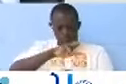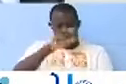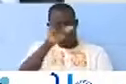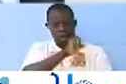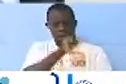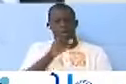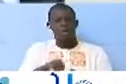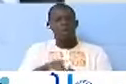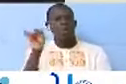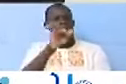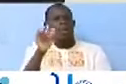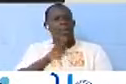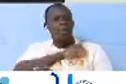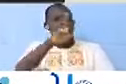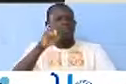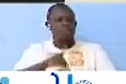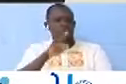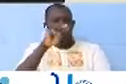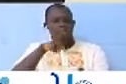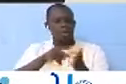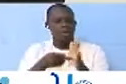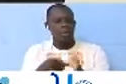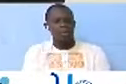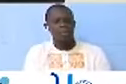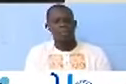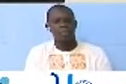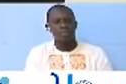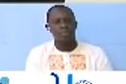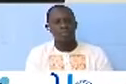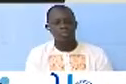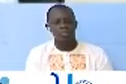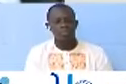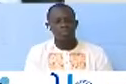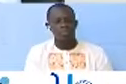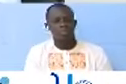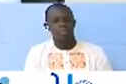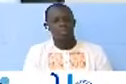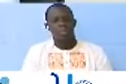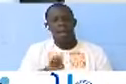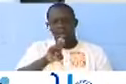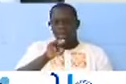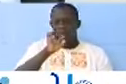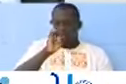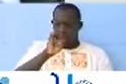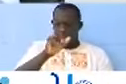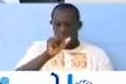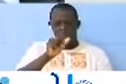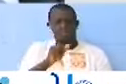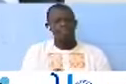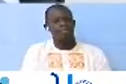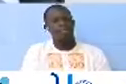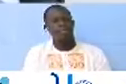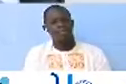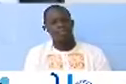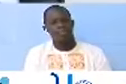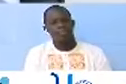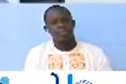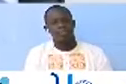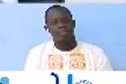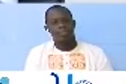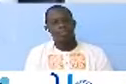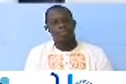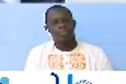back. Which place are you referring to? Even min dolla kuma fo kan tan. Din gira juma. NIA. The NIA. Okay.